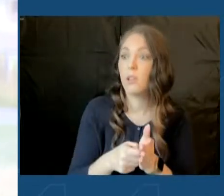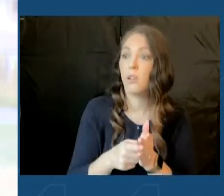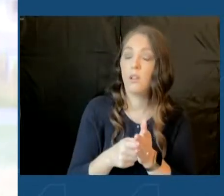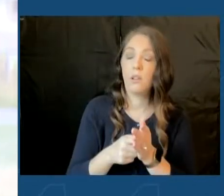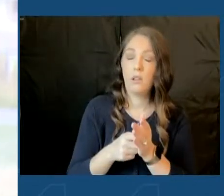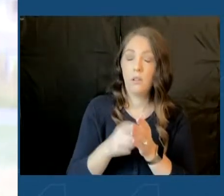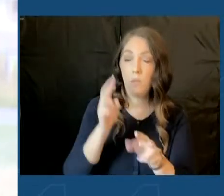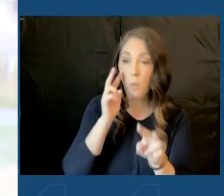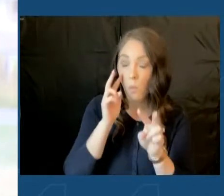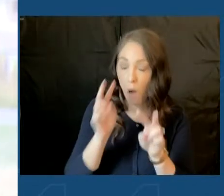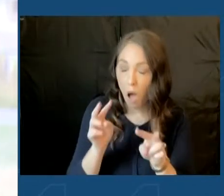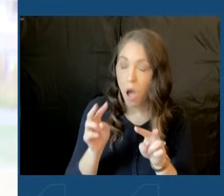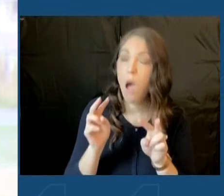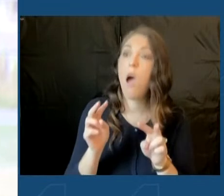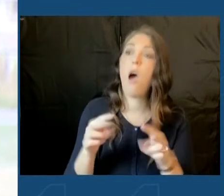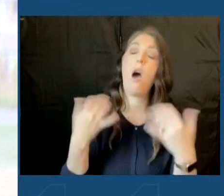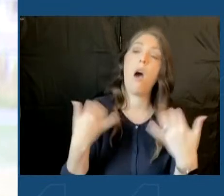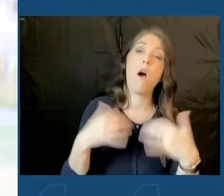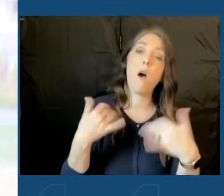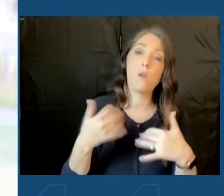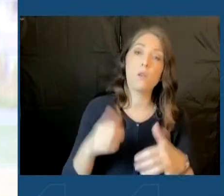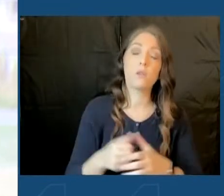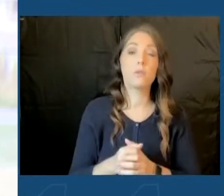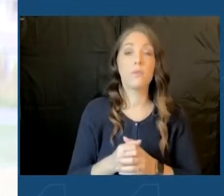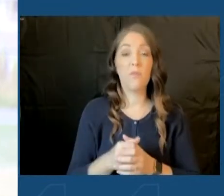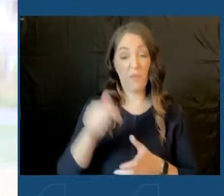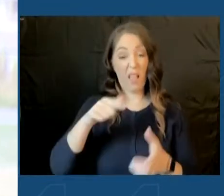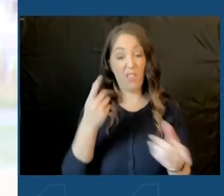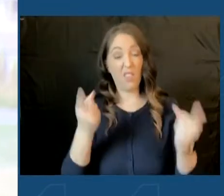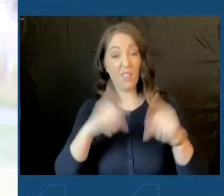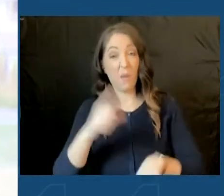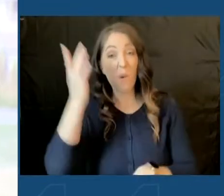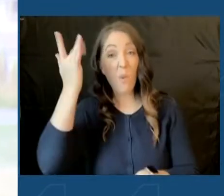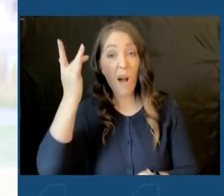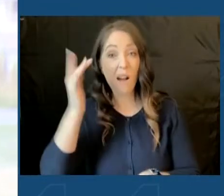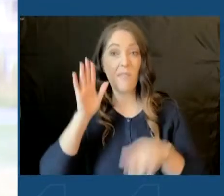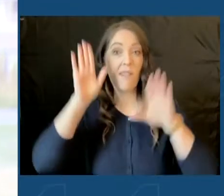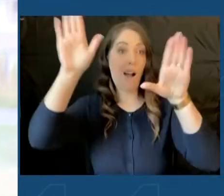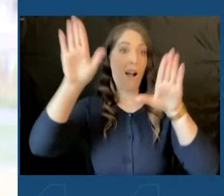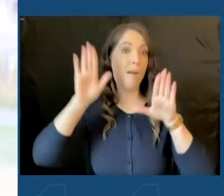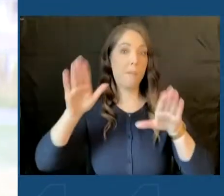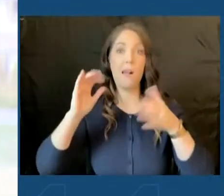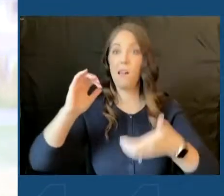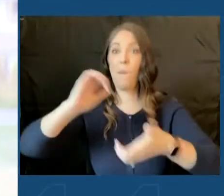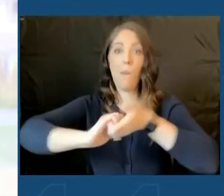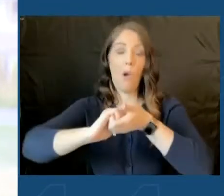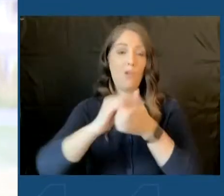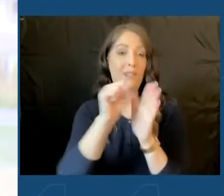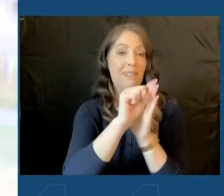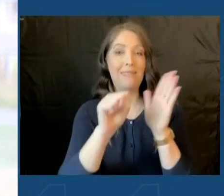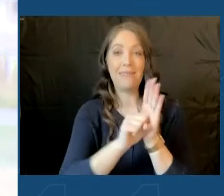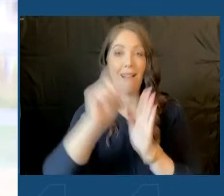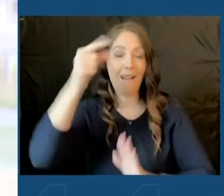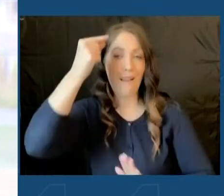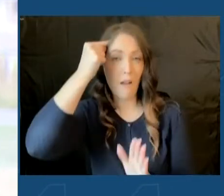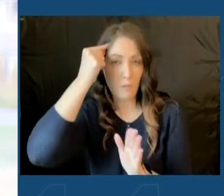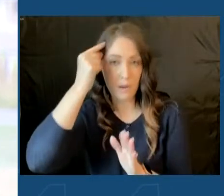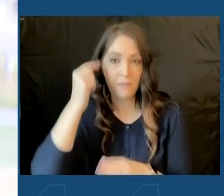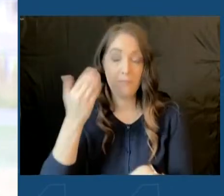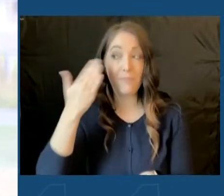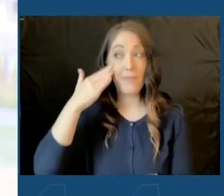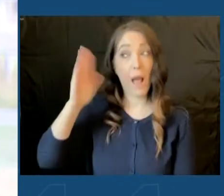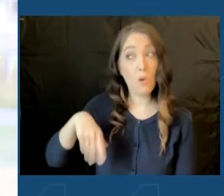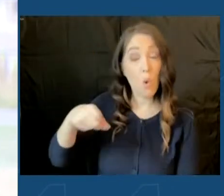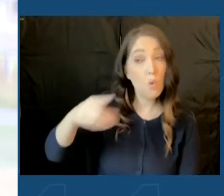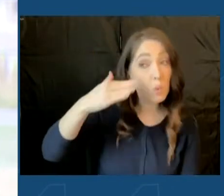very eyes. But also much of this gets done because I have great partners in state government. And I don't know if you know how fortunate we are,